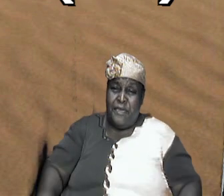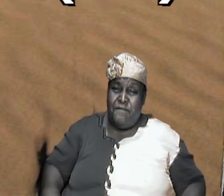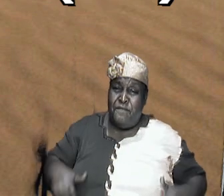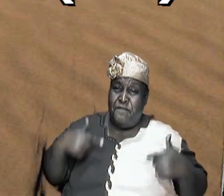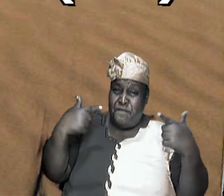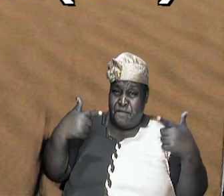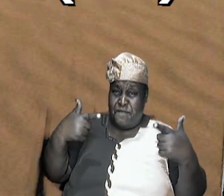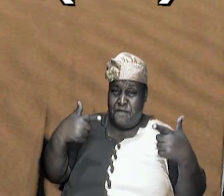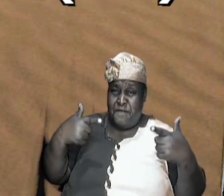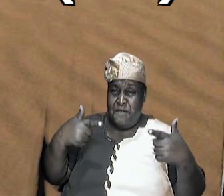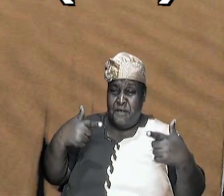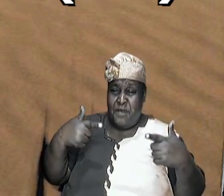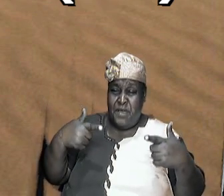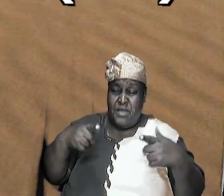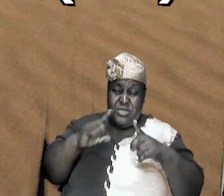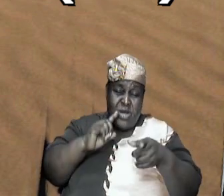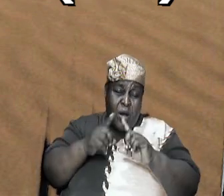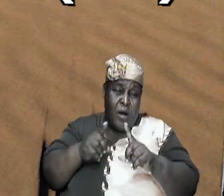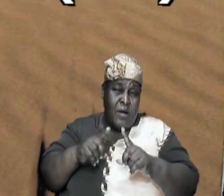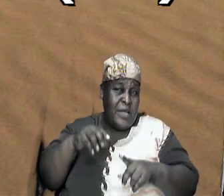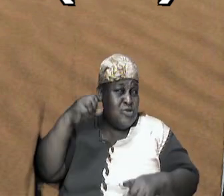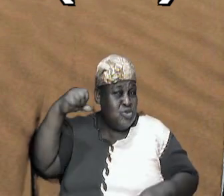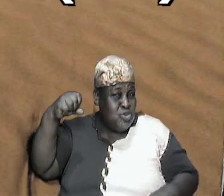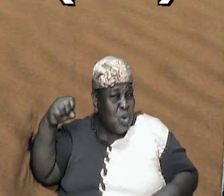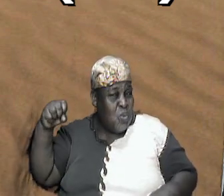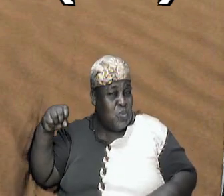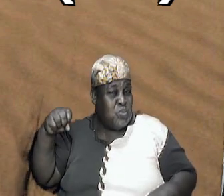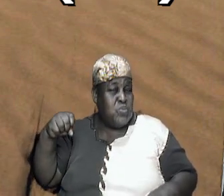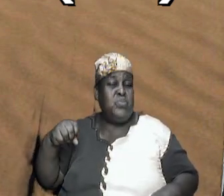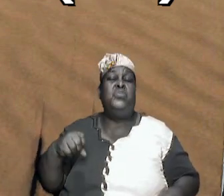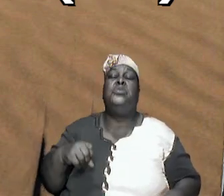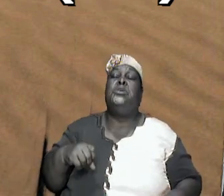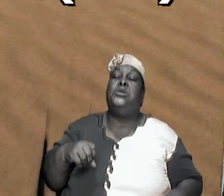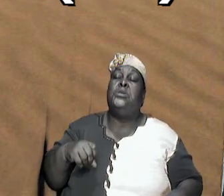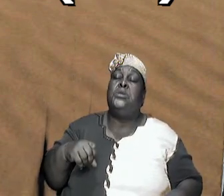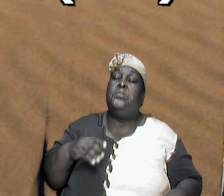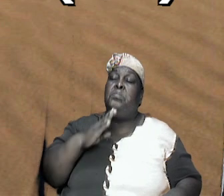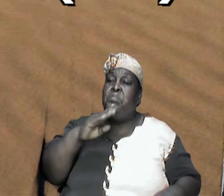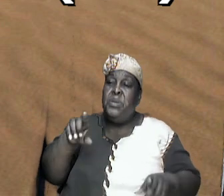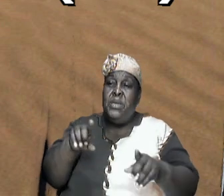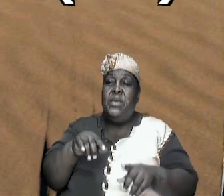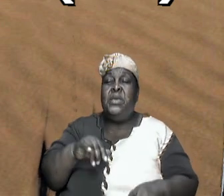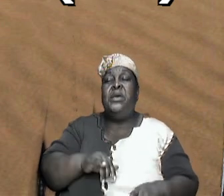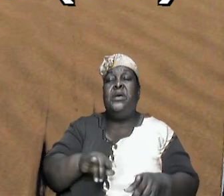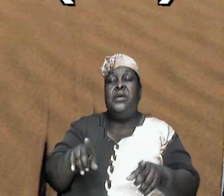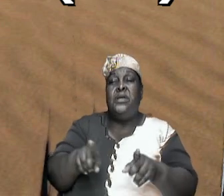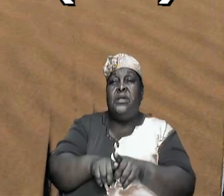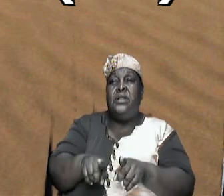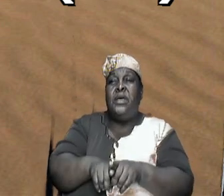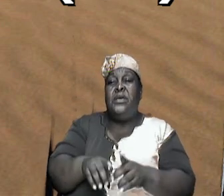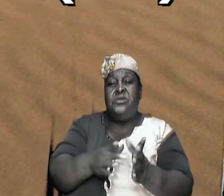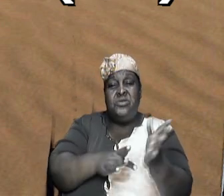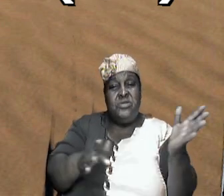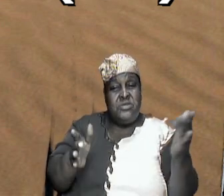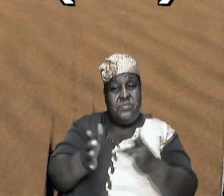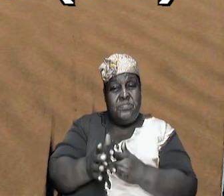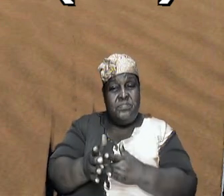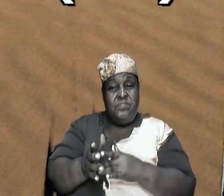We need to sound the way he sound, right? We need to be imitator of Christ.